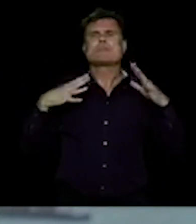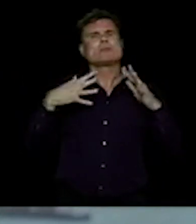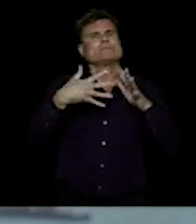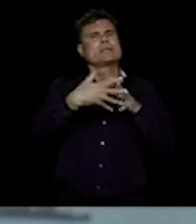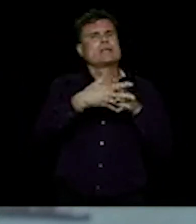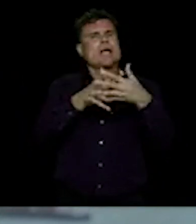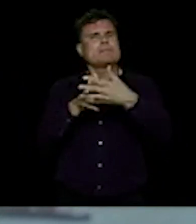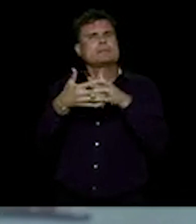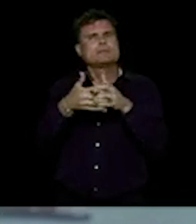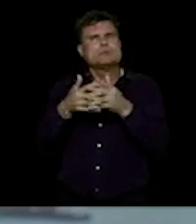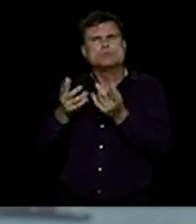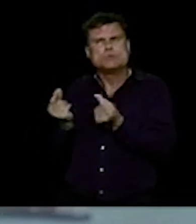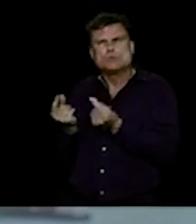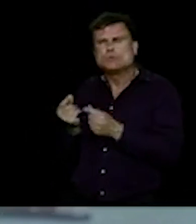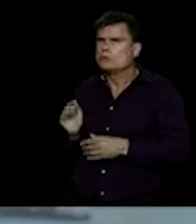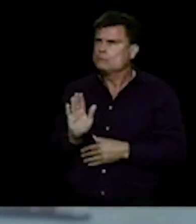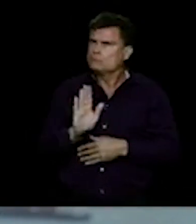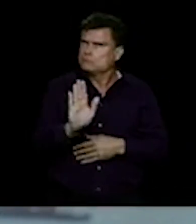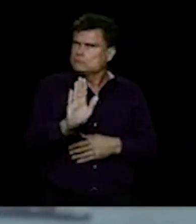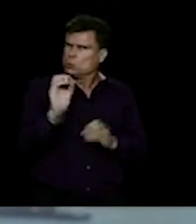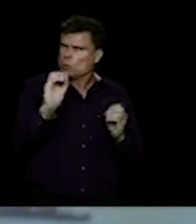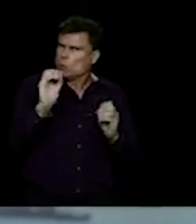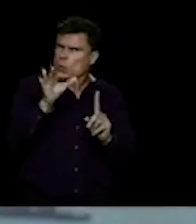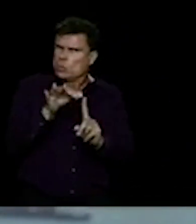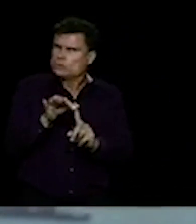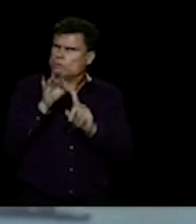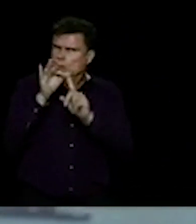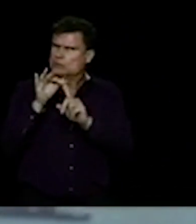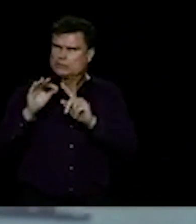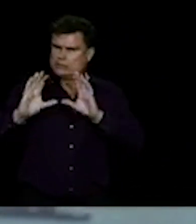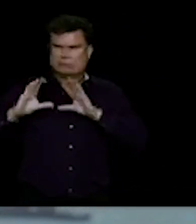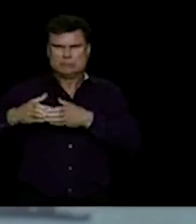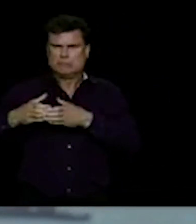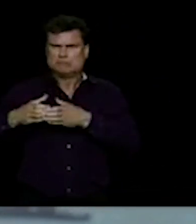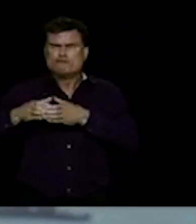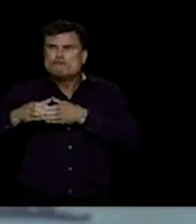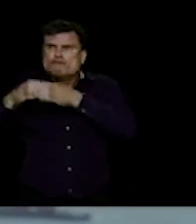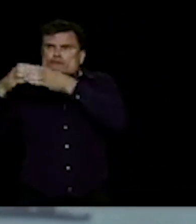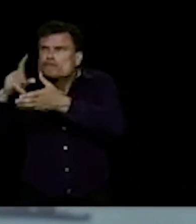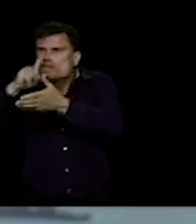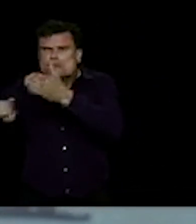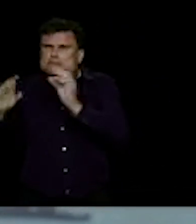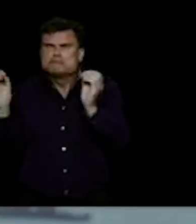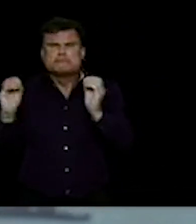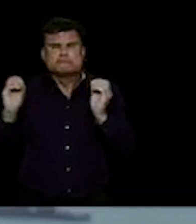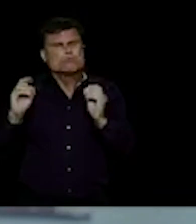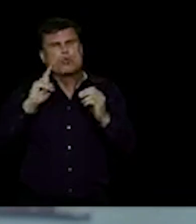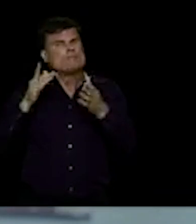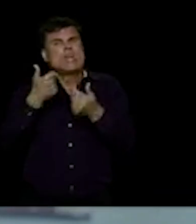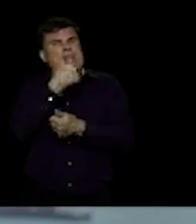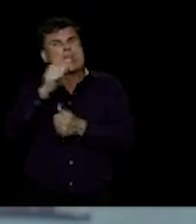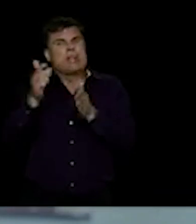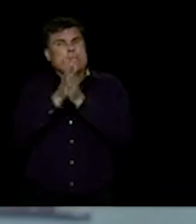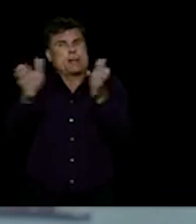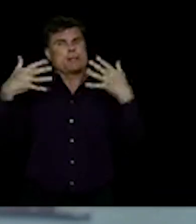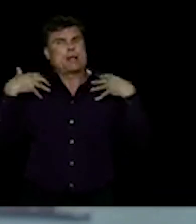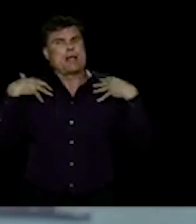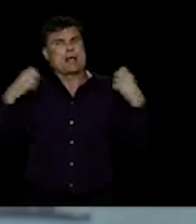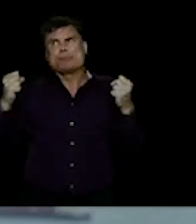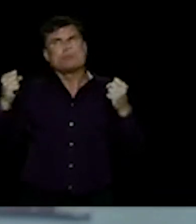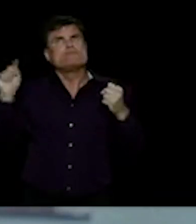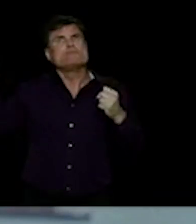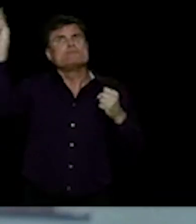So there's no special team. Interior Health is working with the communities. We had a number of conversations with local